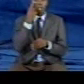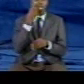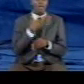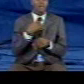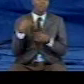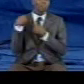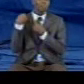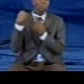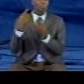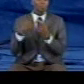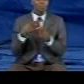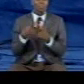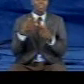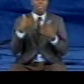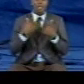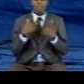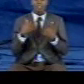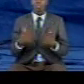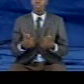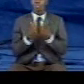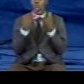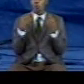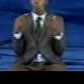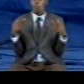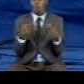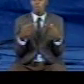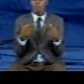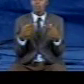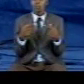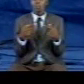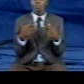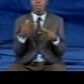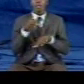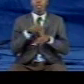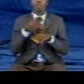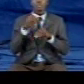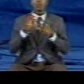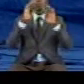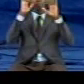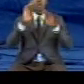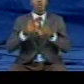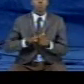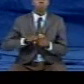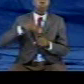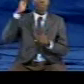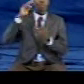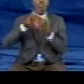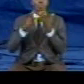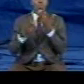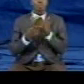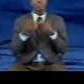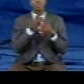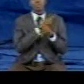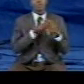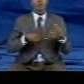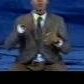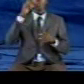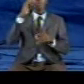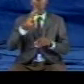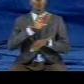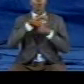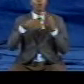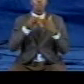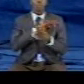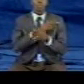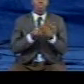of pain. But at the Miracle Explosion program, the Lord God Almighty healed him. Earlier, at